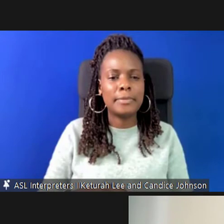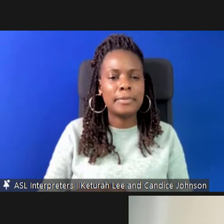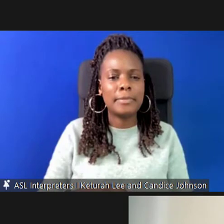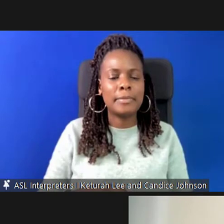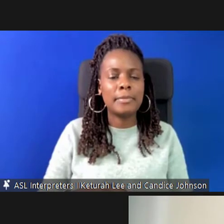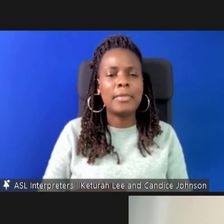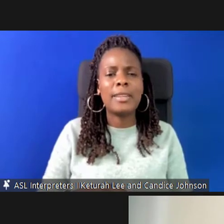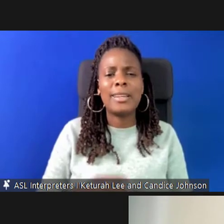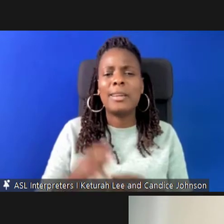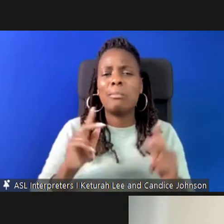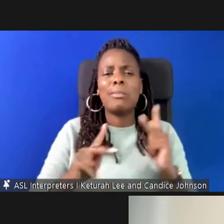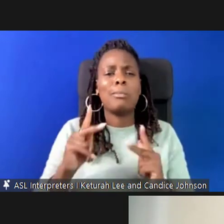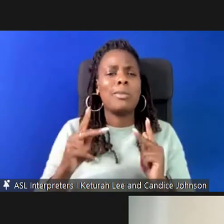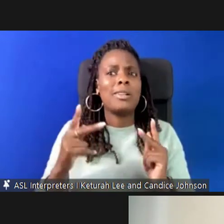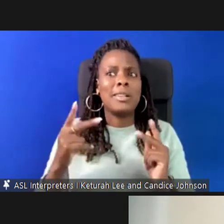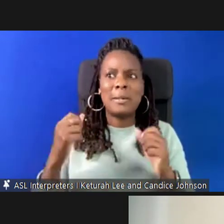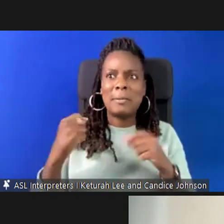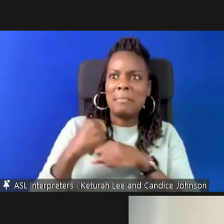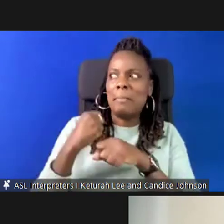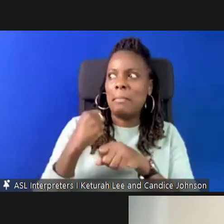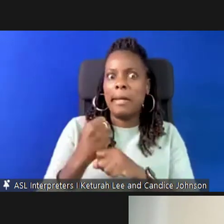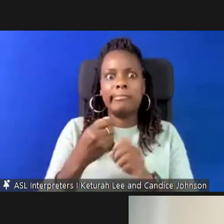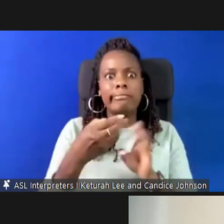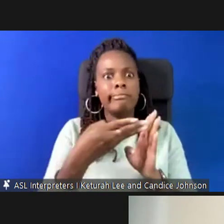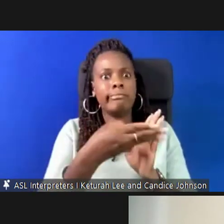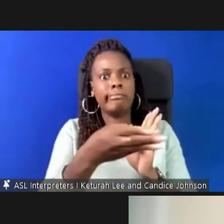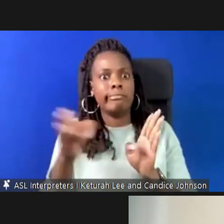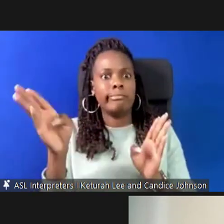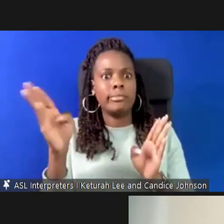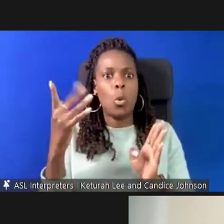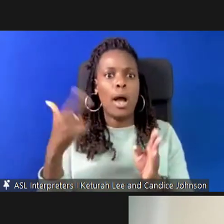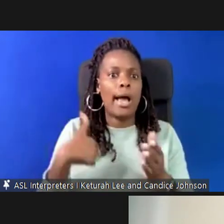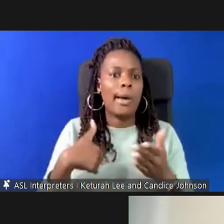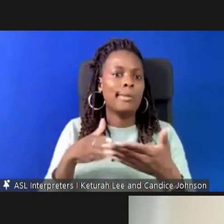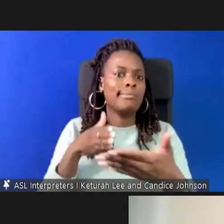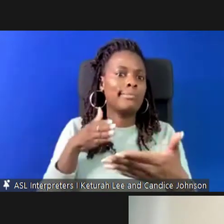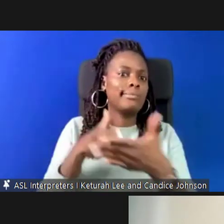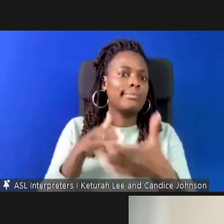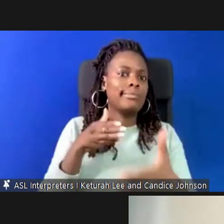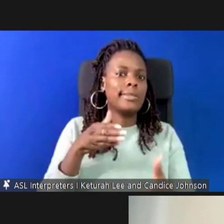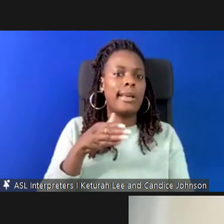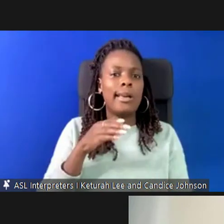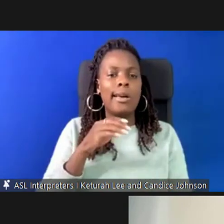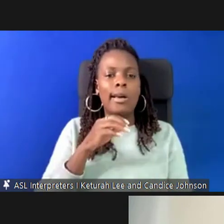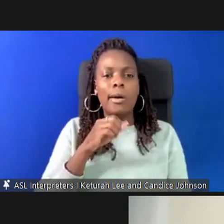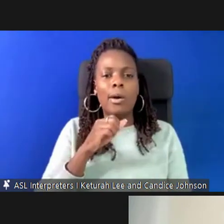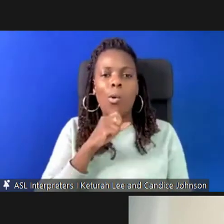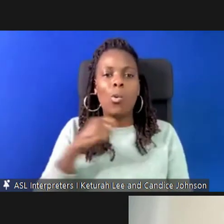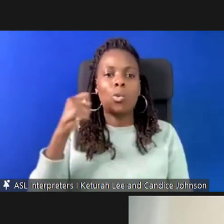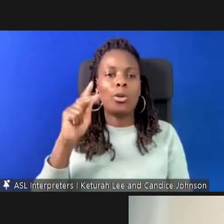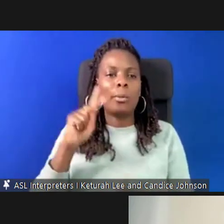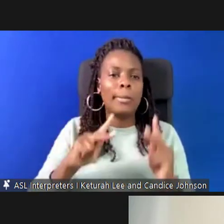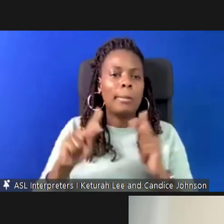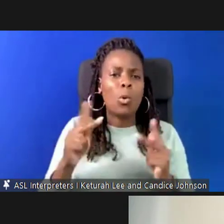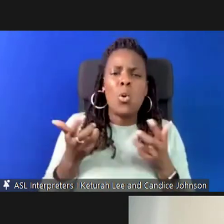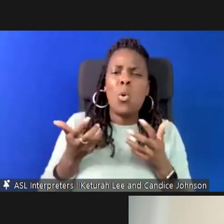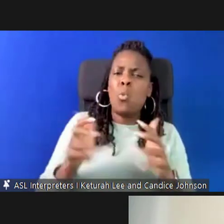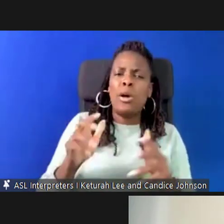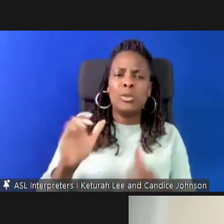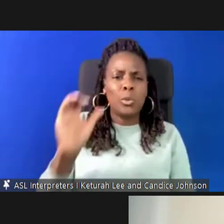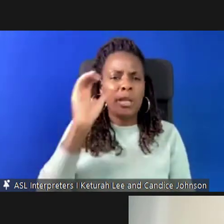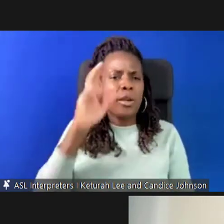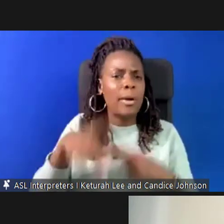and potentially because we are ageist, potentially because we don't want to hear about people's lived experiences. But there's this assumption